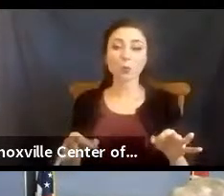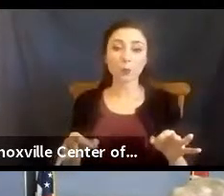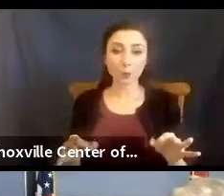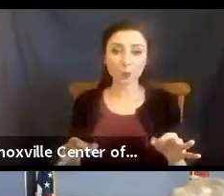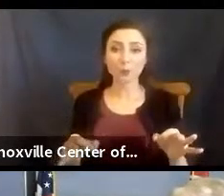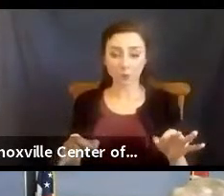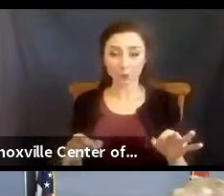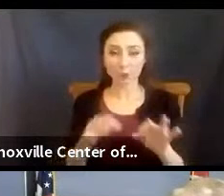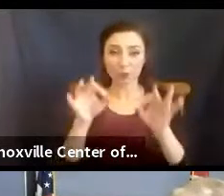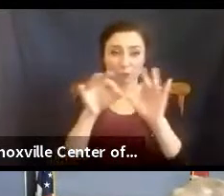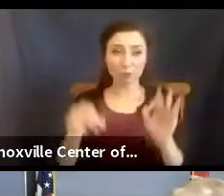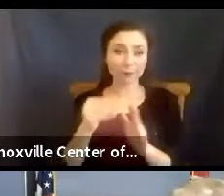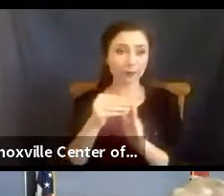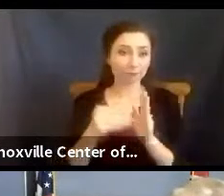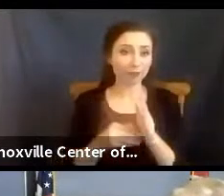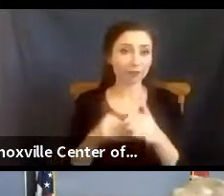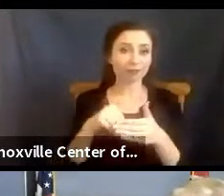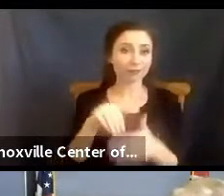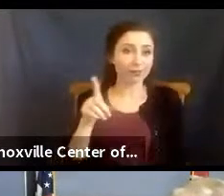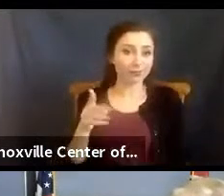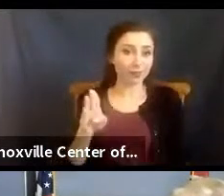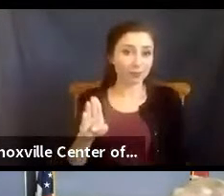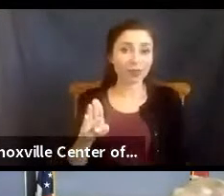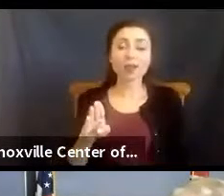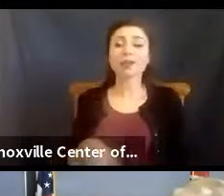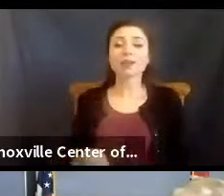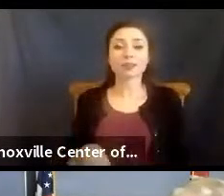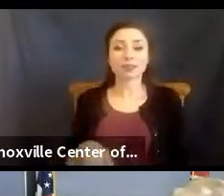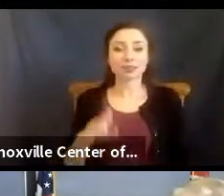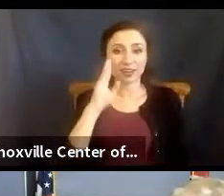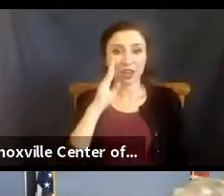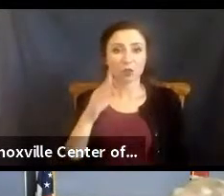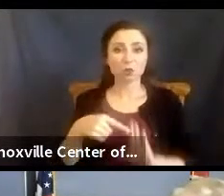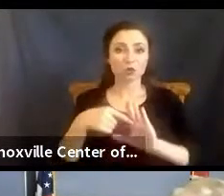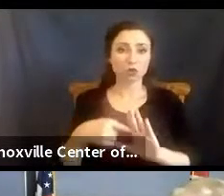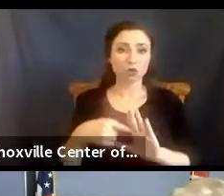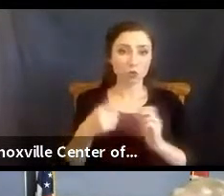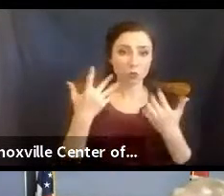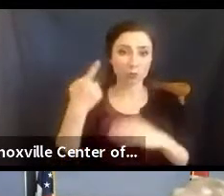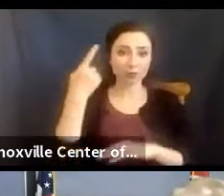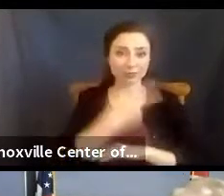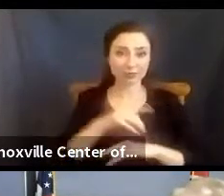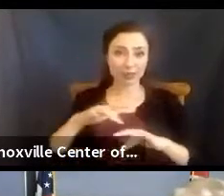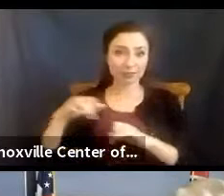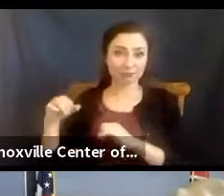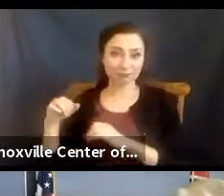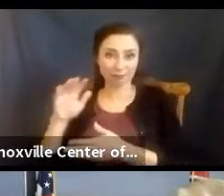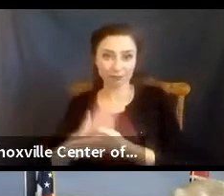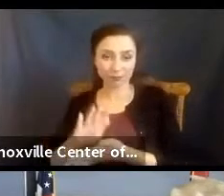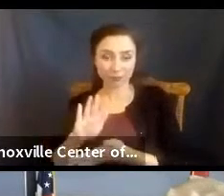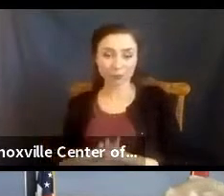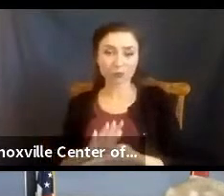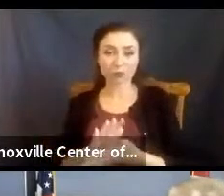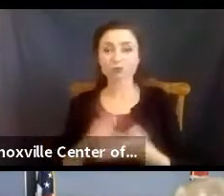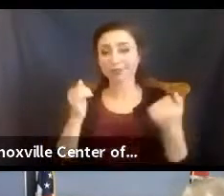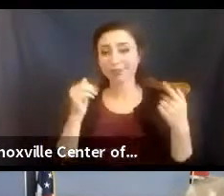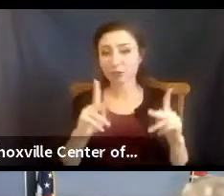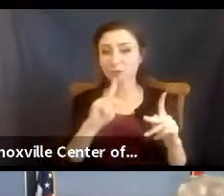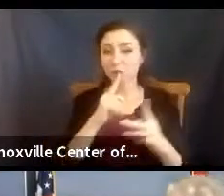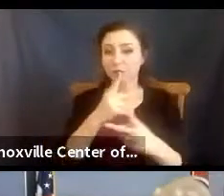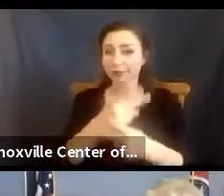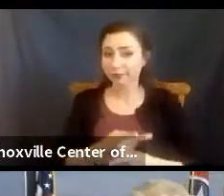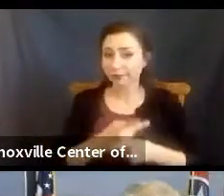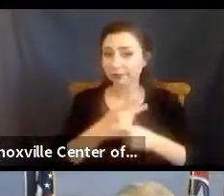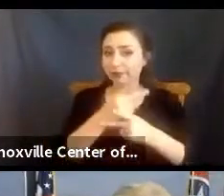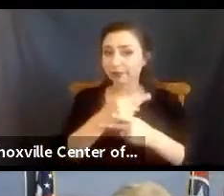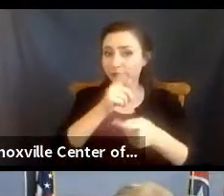the database. It calculates how long they are out, and so that allows us to be surgical, like Dr. Buchanan says,